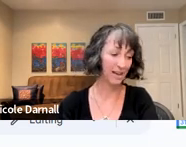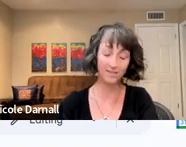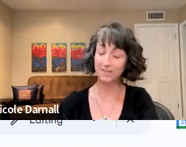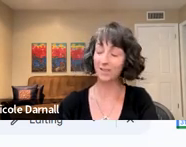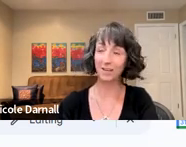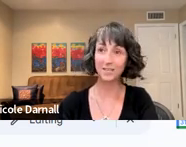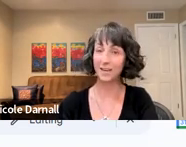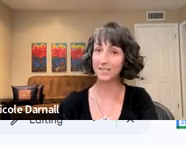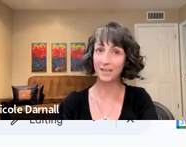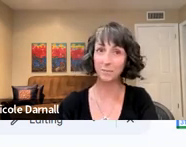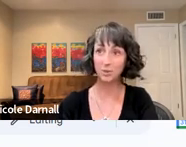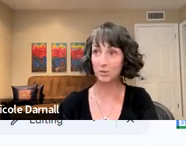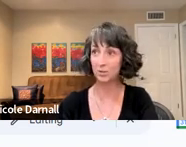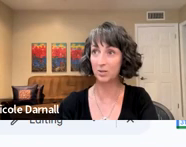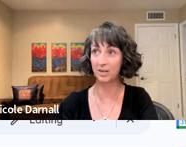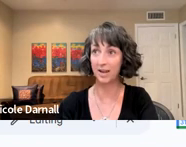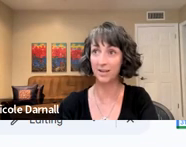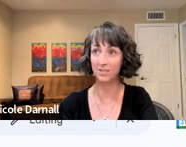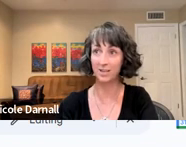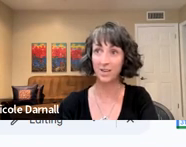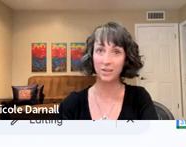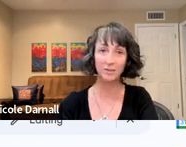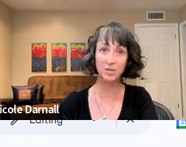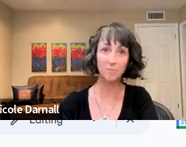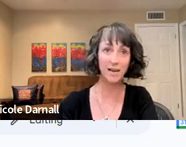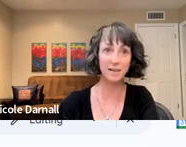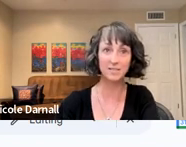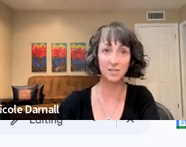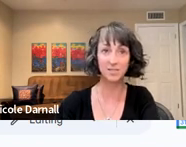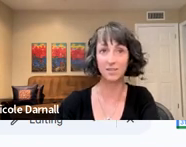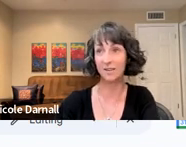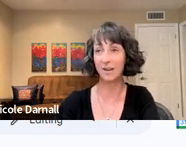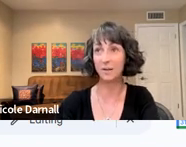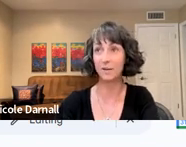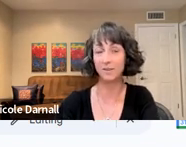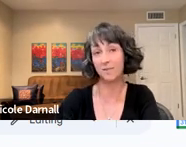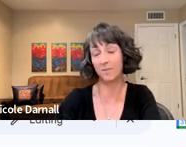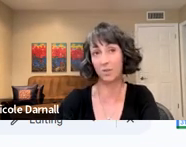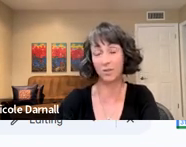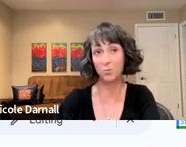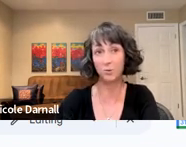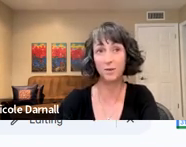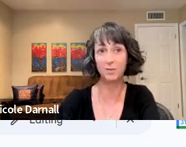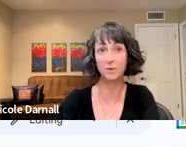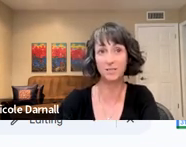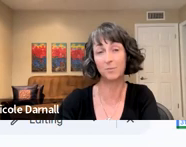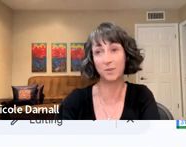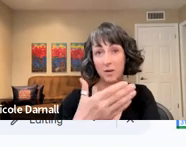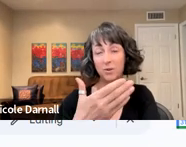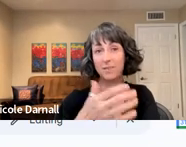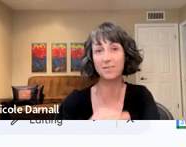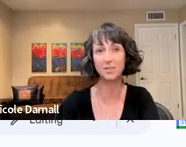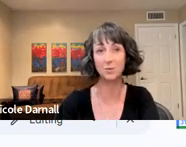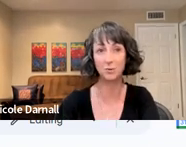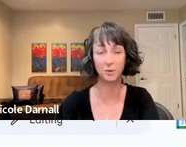that has a lot of toxic chemicals or has huge impacts to the environment, then you will be responsible.